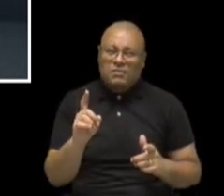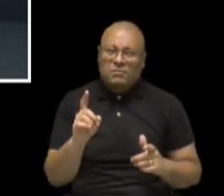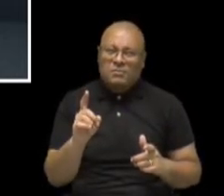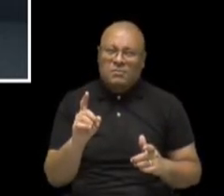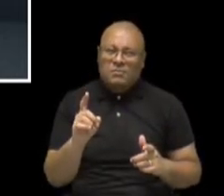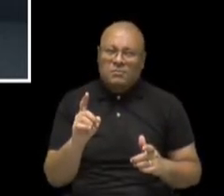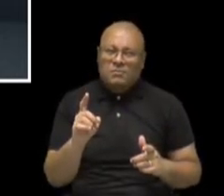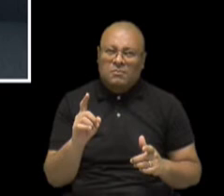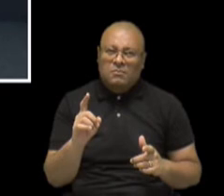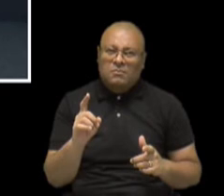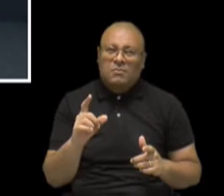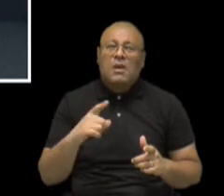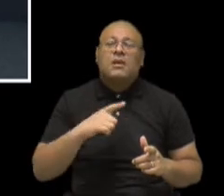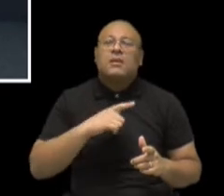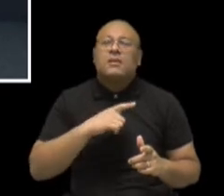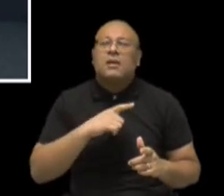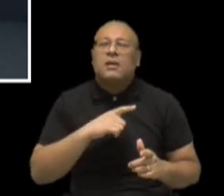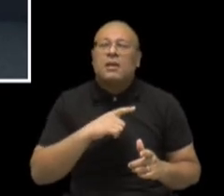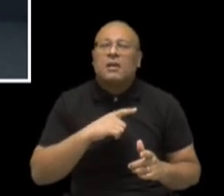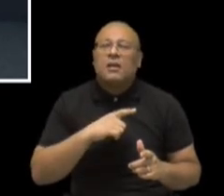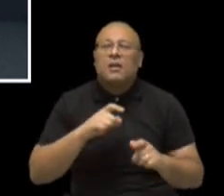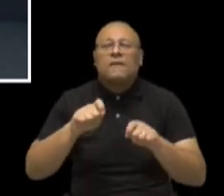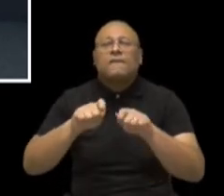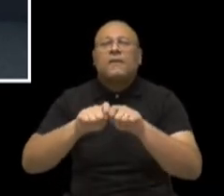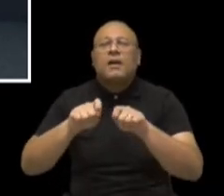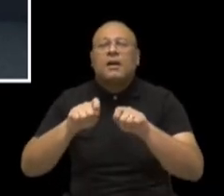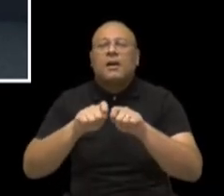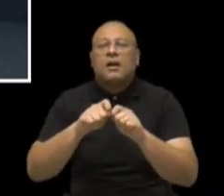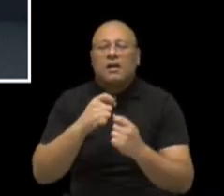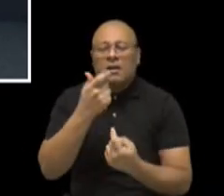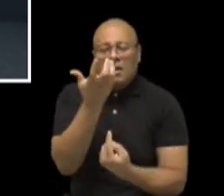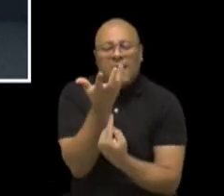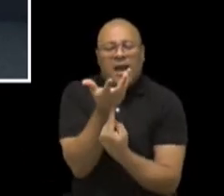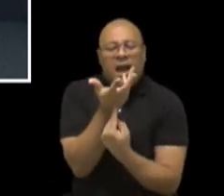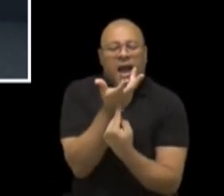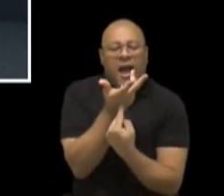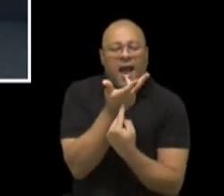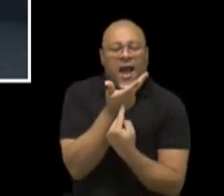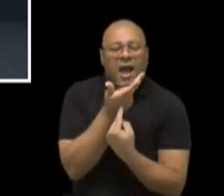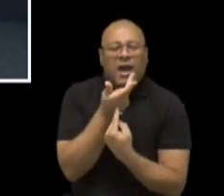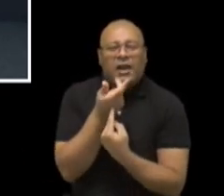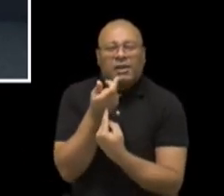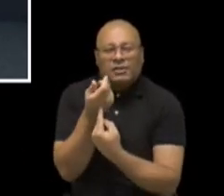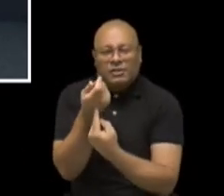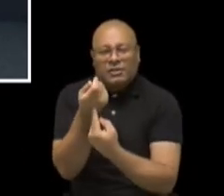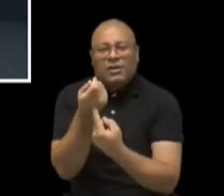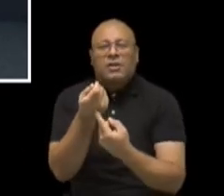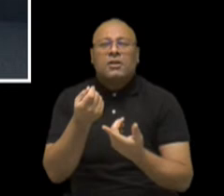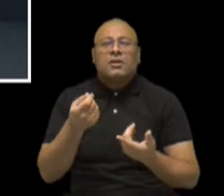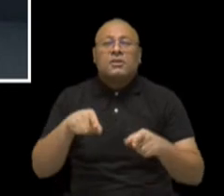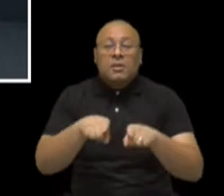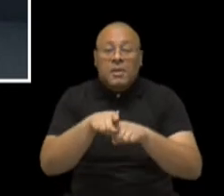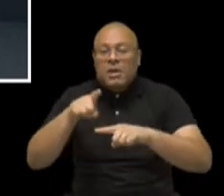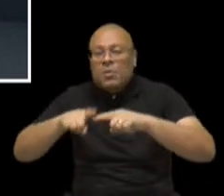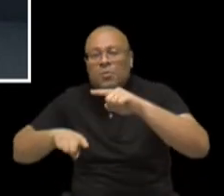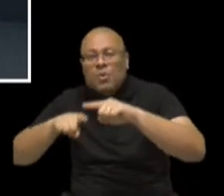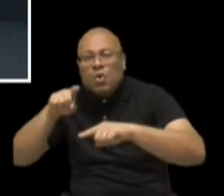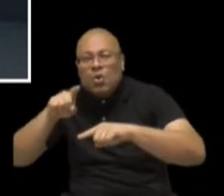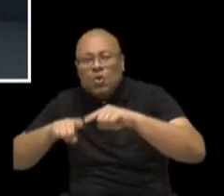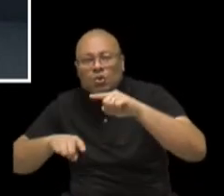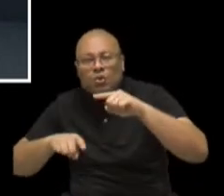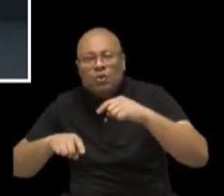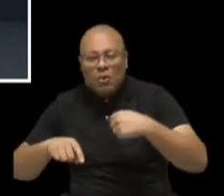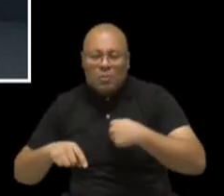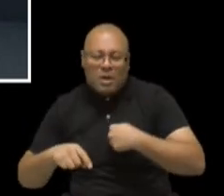to do some sort of arts and craft with them rather than playing toys. So for me, it